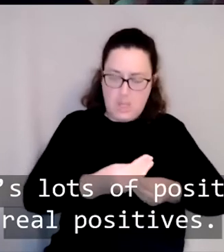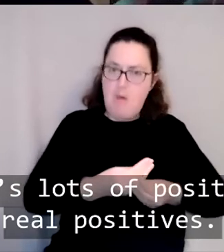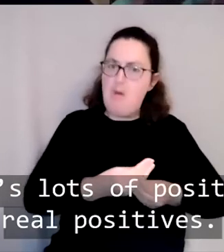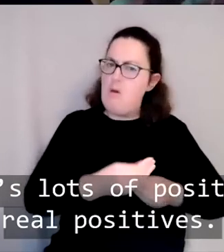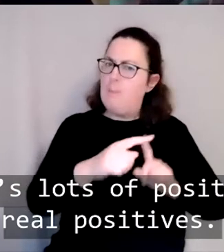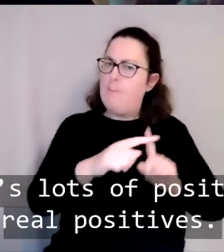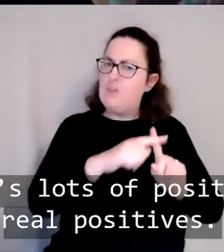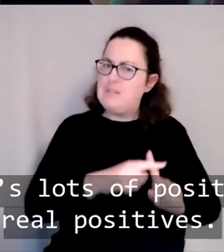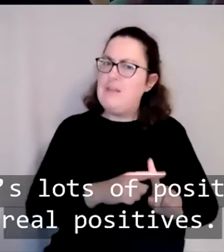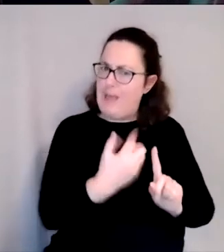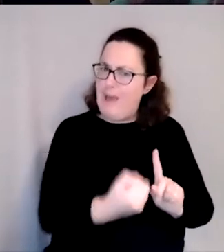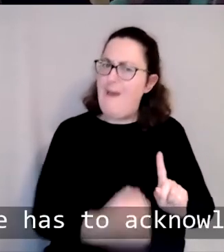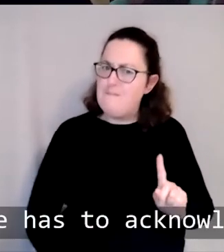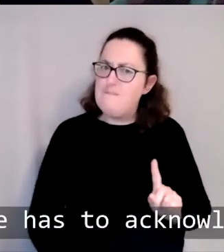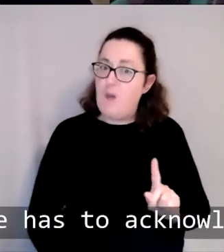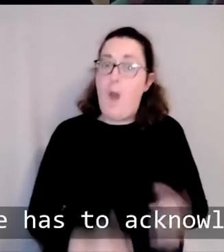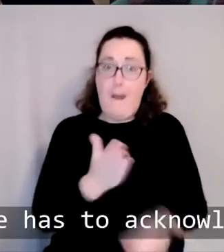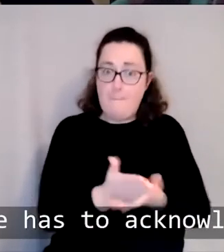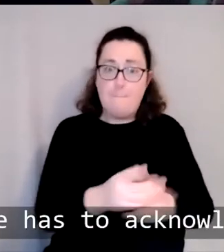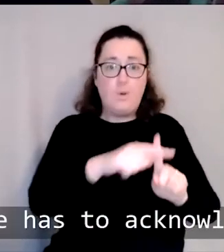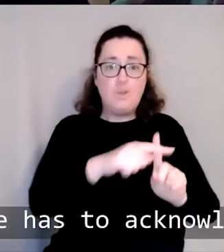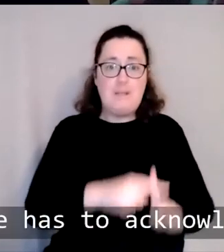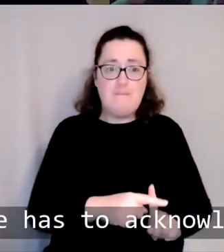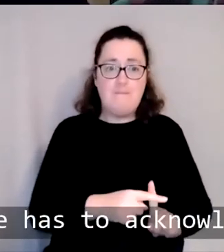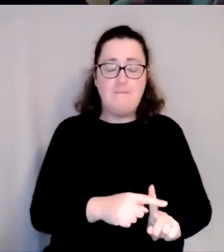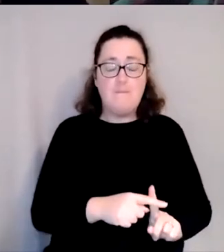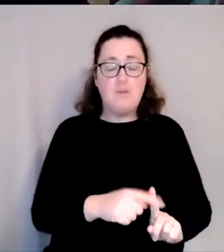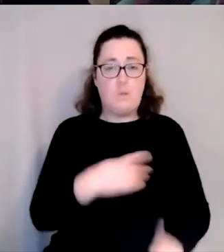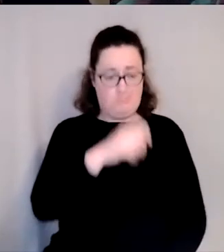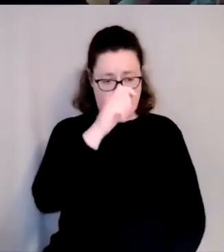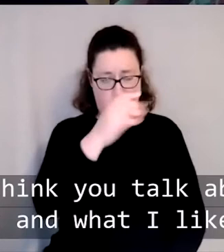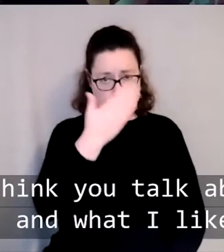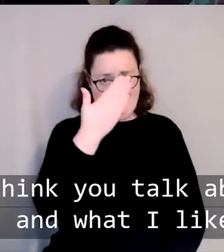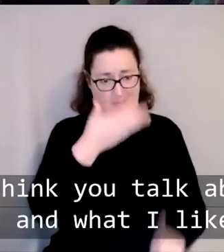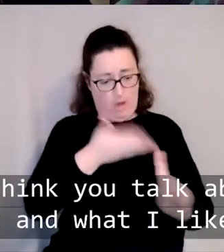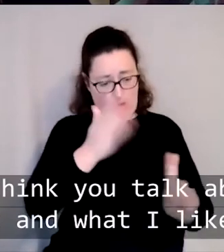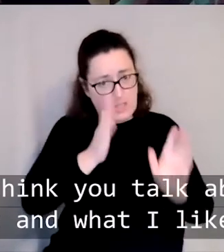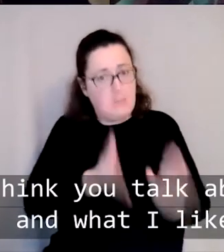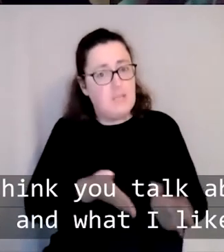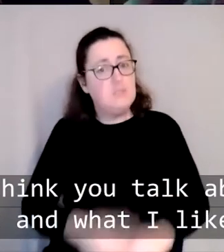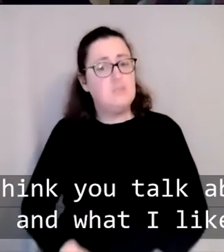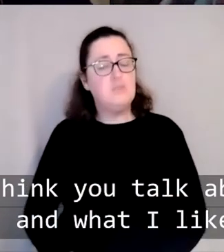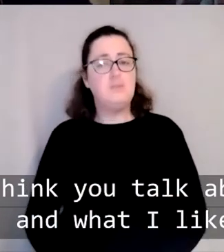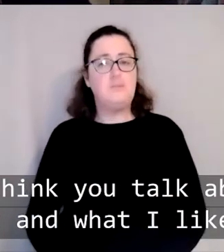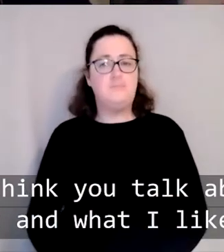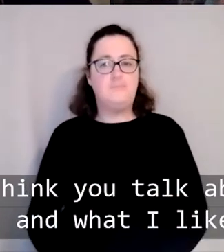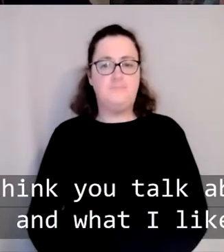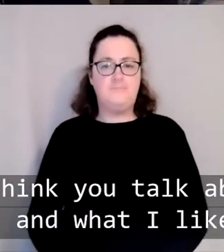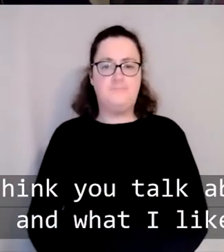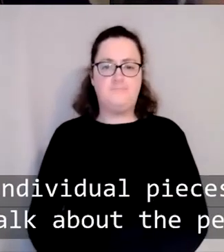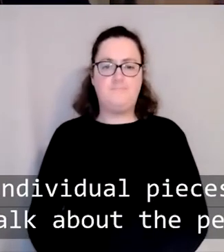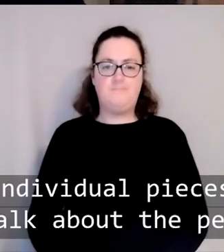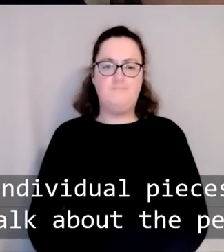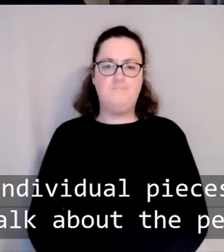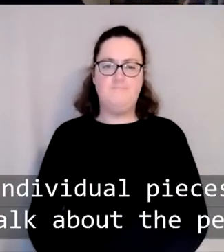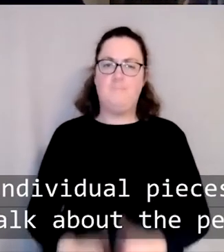positives, real positives. And I think, you know, one has to acknowledge them. I think you talk about context, and what I like